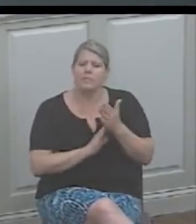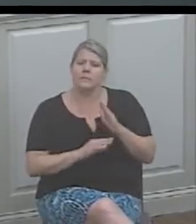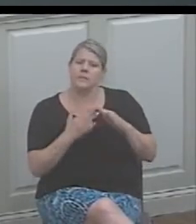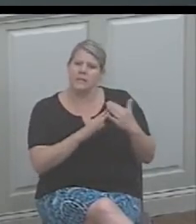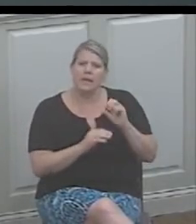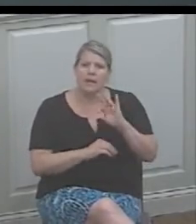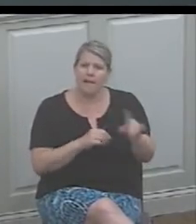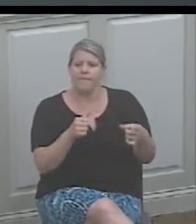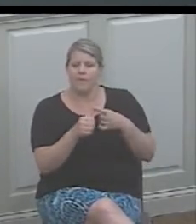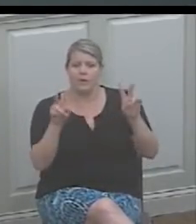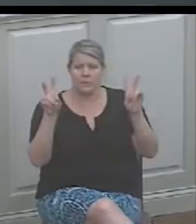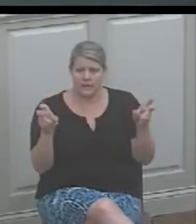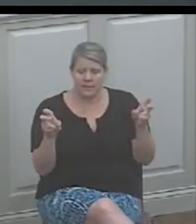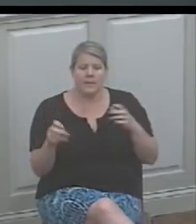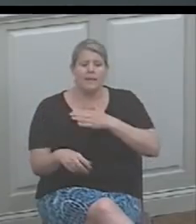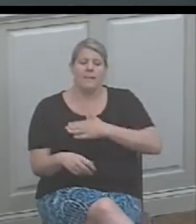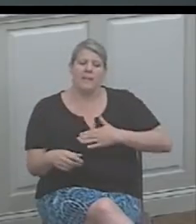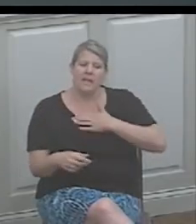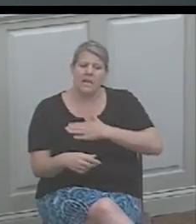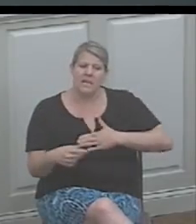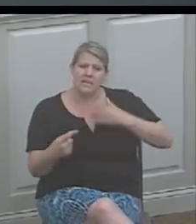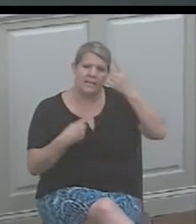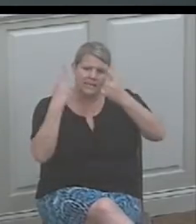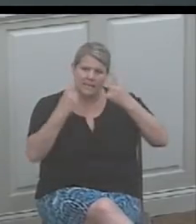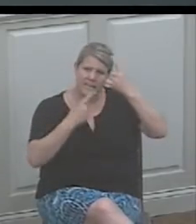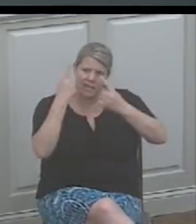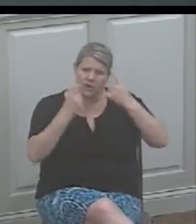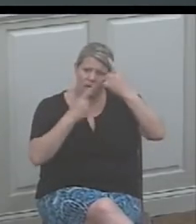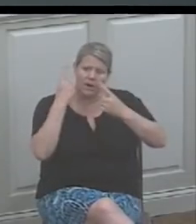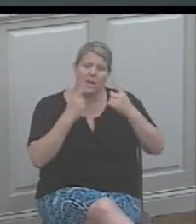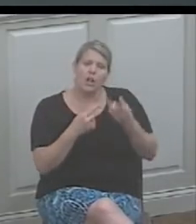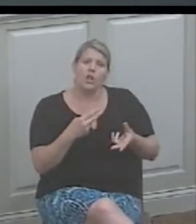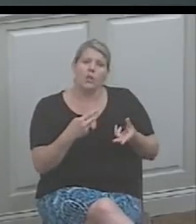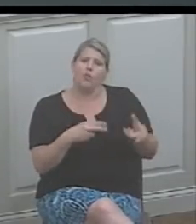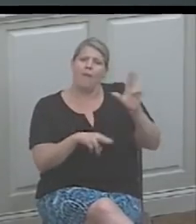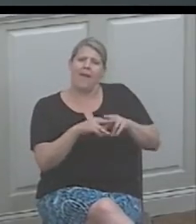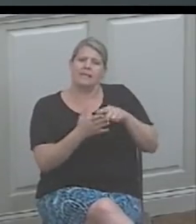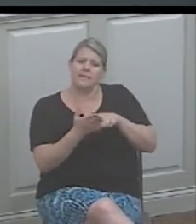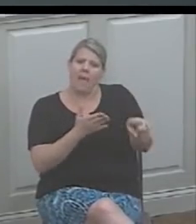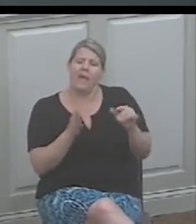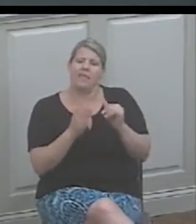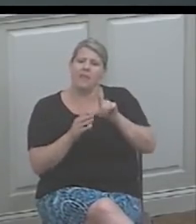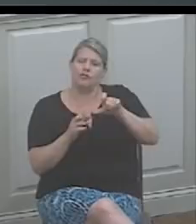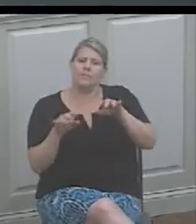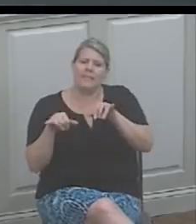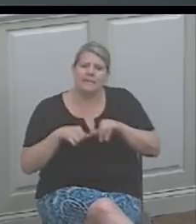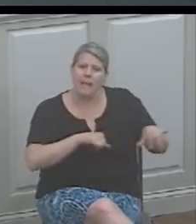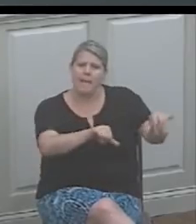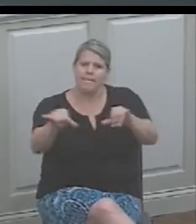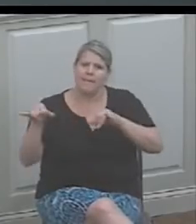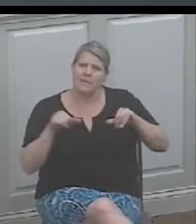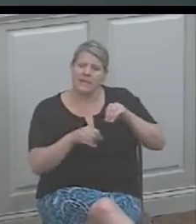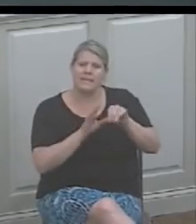just wish that you consider the raises that should be comparable throughout the state to us.